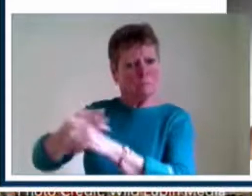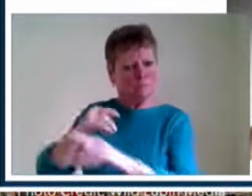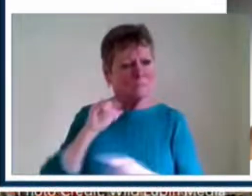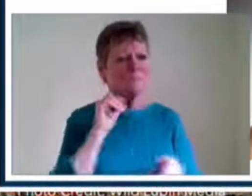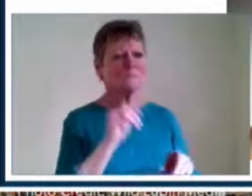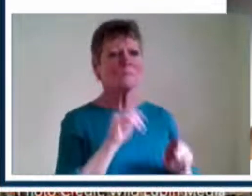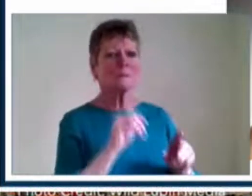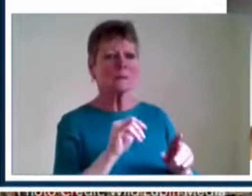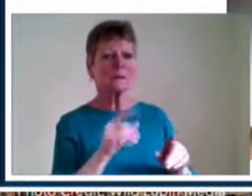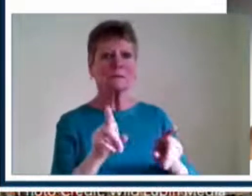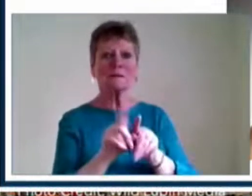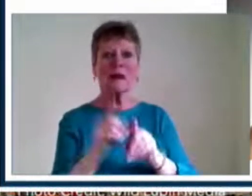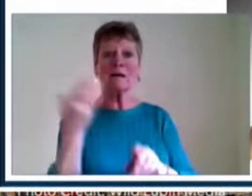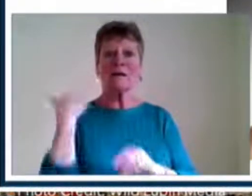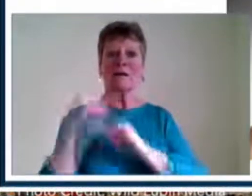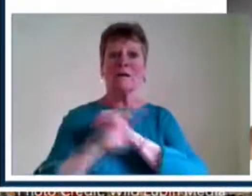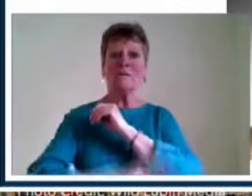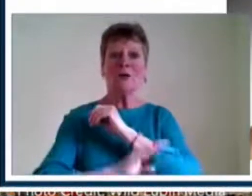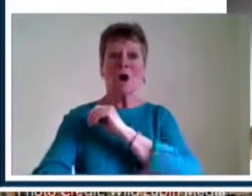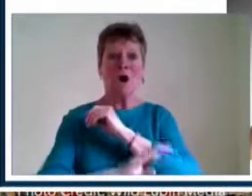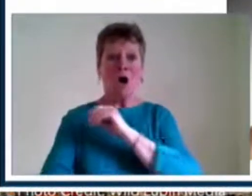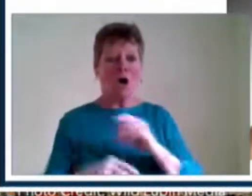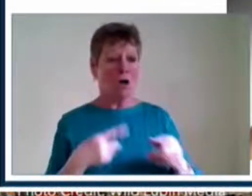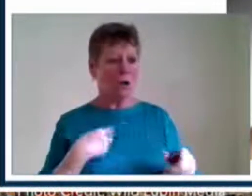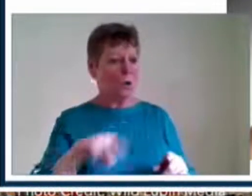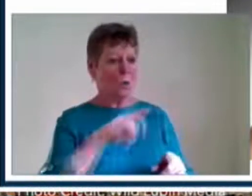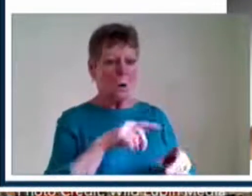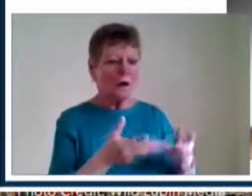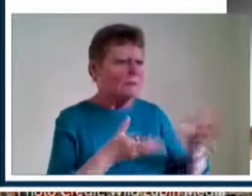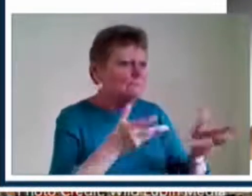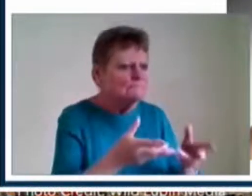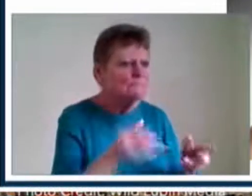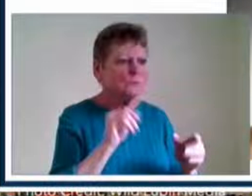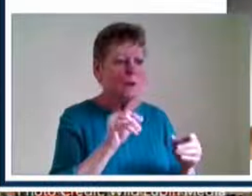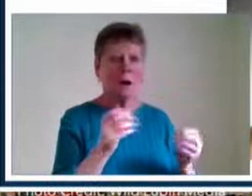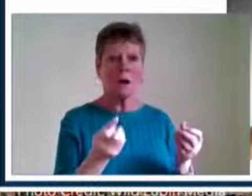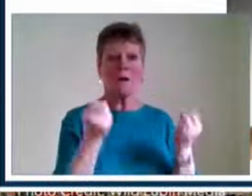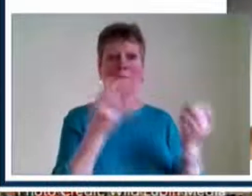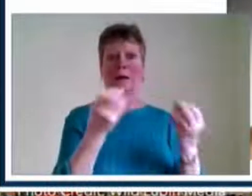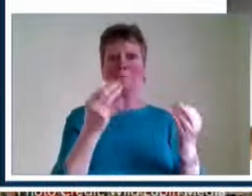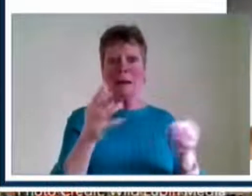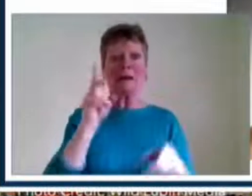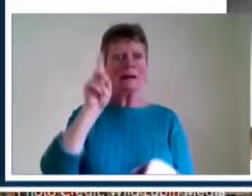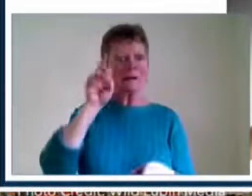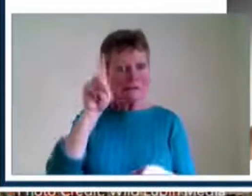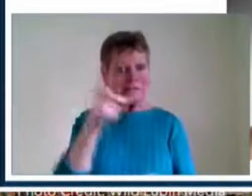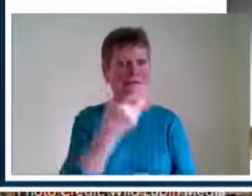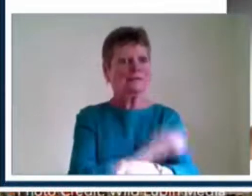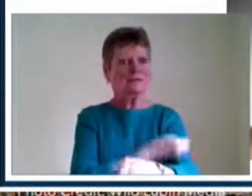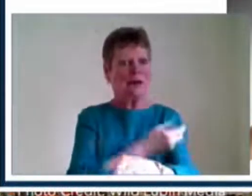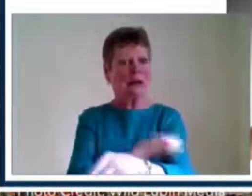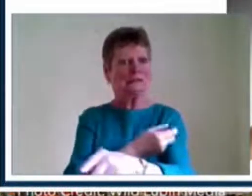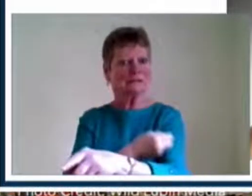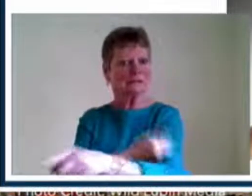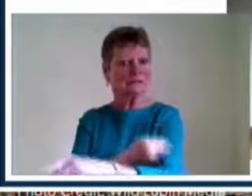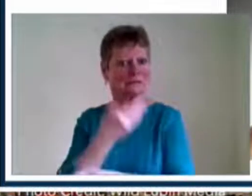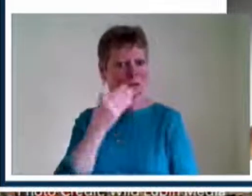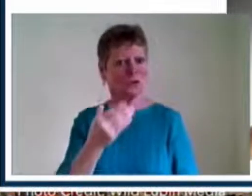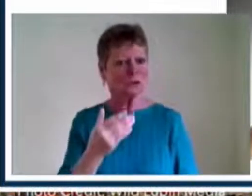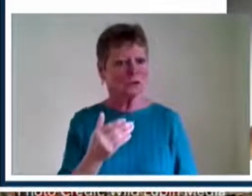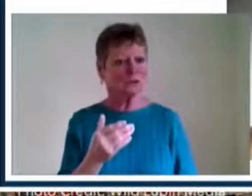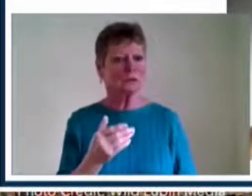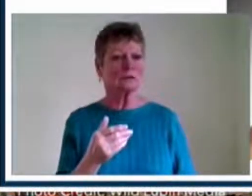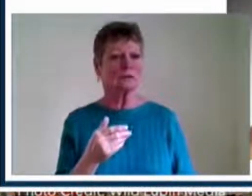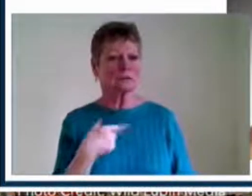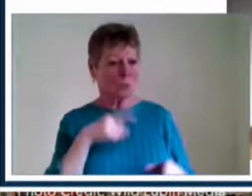into last fall, we were leading right up there at the top of the country in terms of our overall vaccine coverage rates. So we know that this kind of approach works.